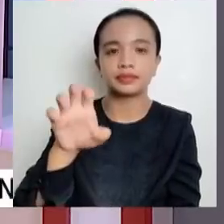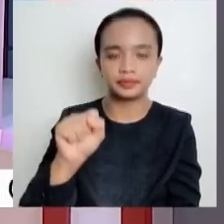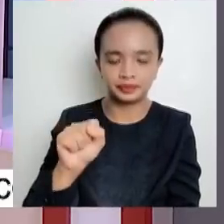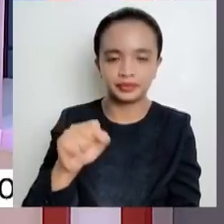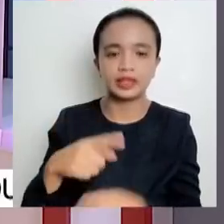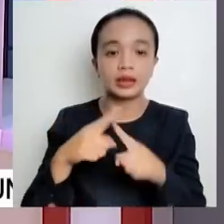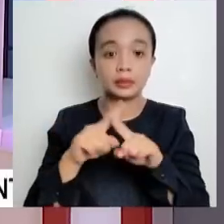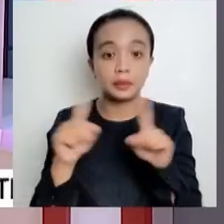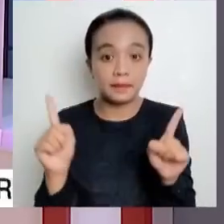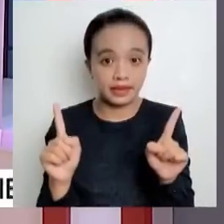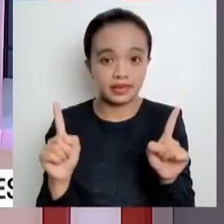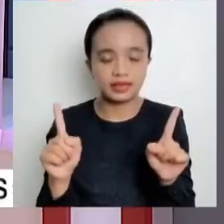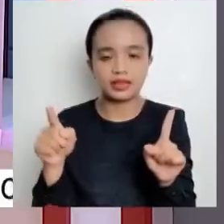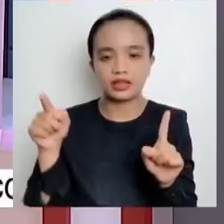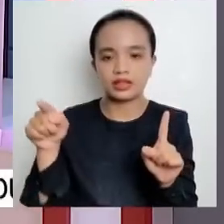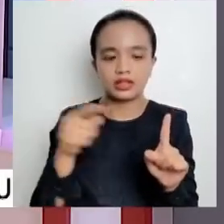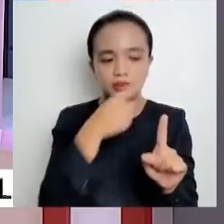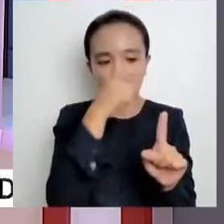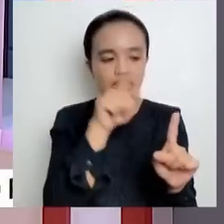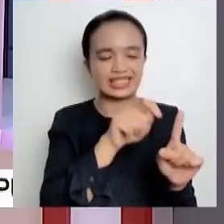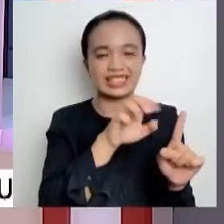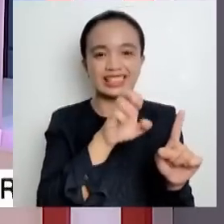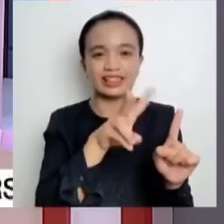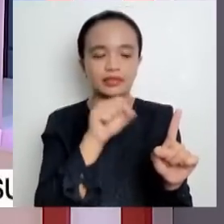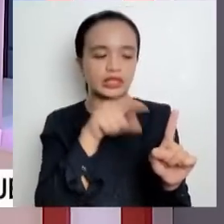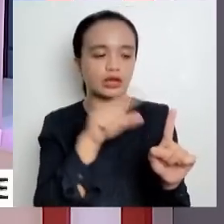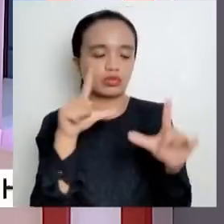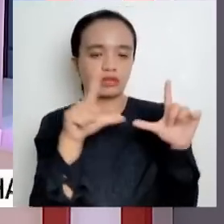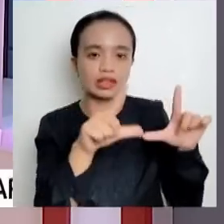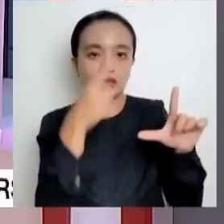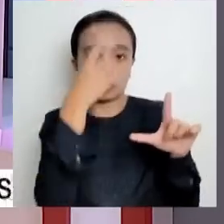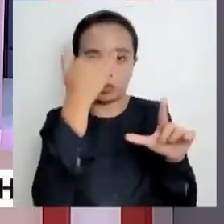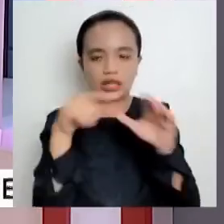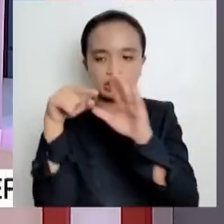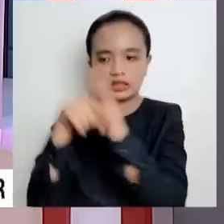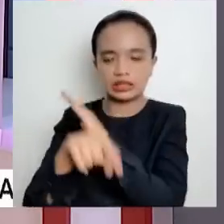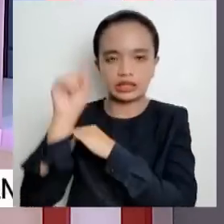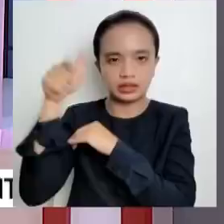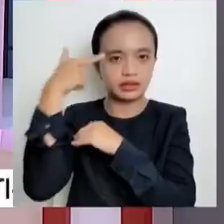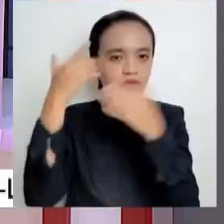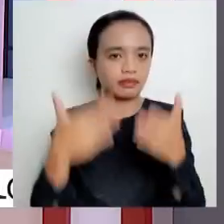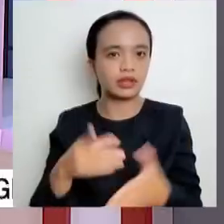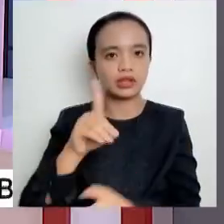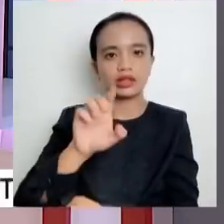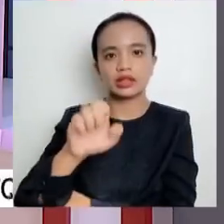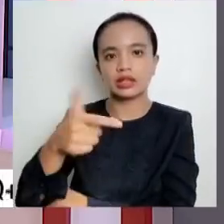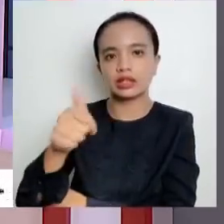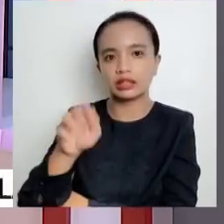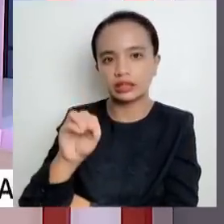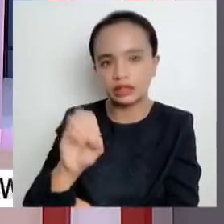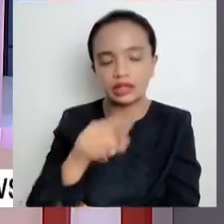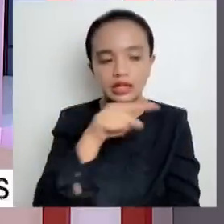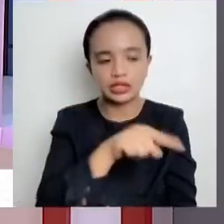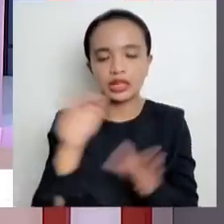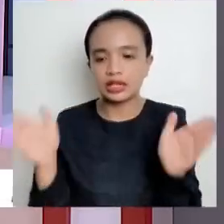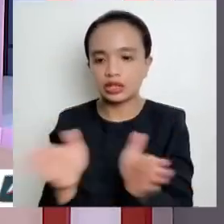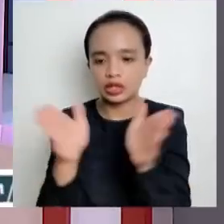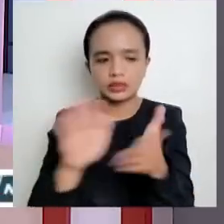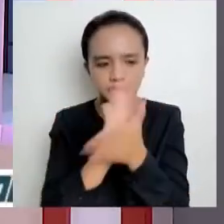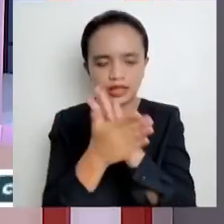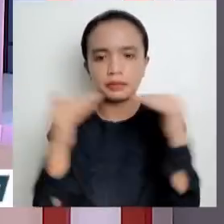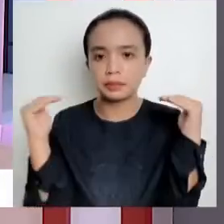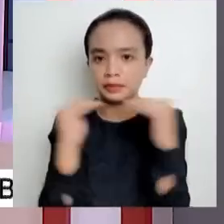tagged as the mastermind in the murder of Negros Oriental Governor Roel de Gamo urges his colleagues to be fair should they put